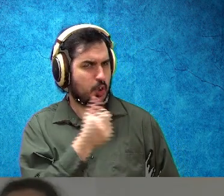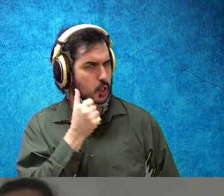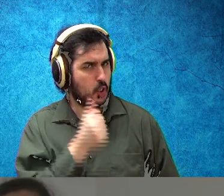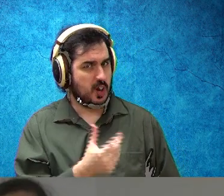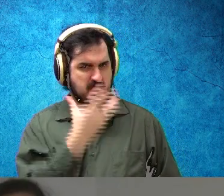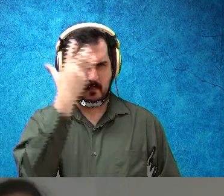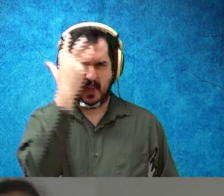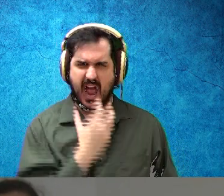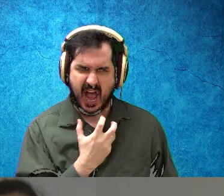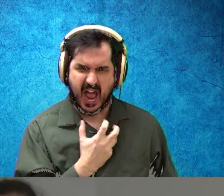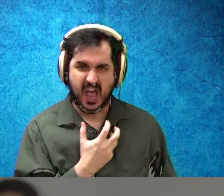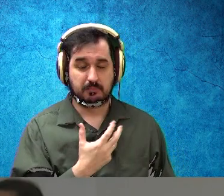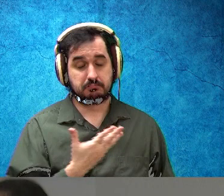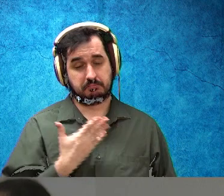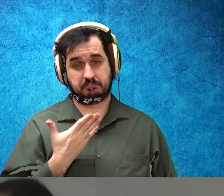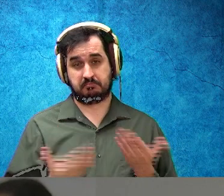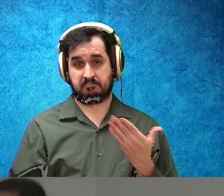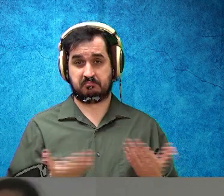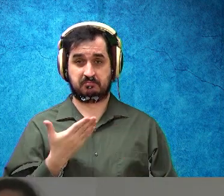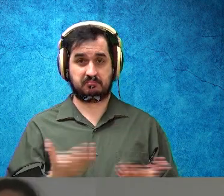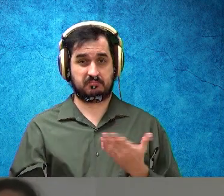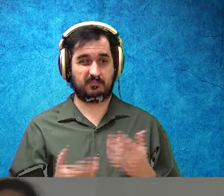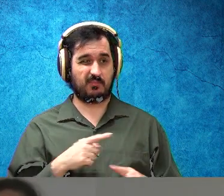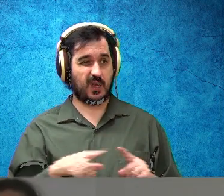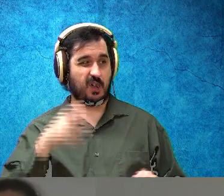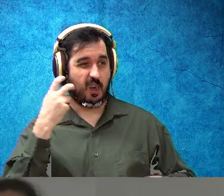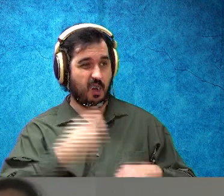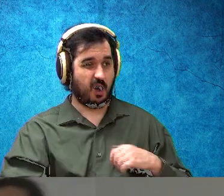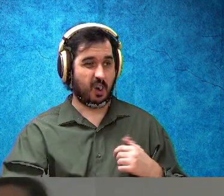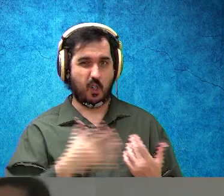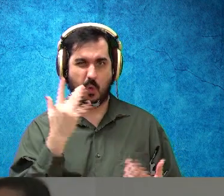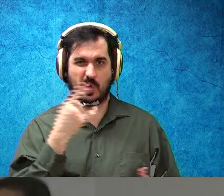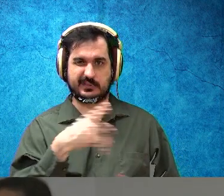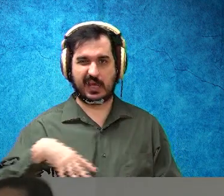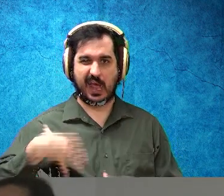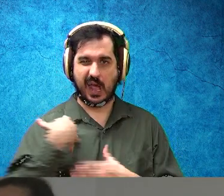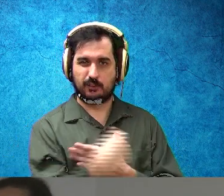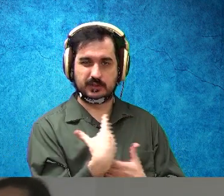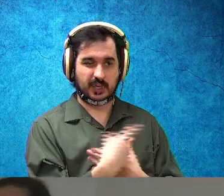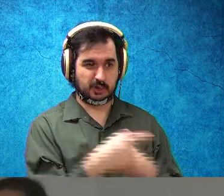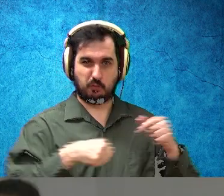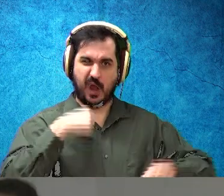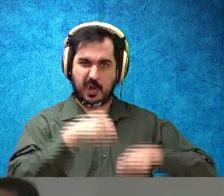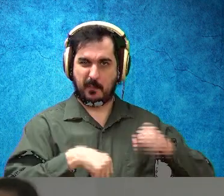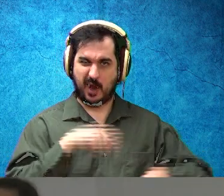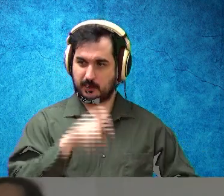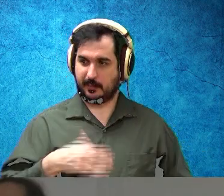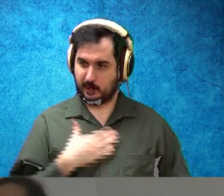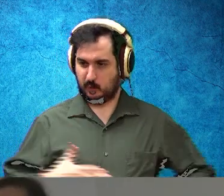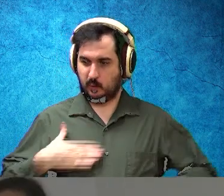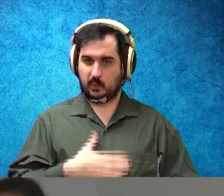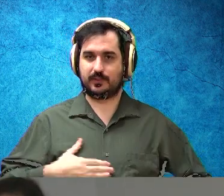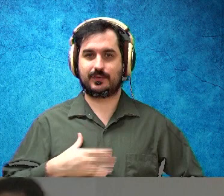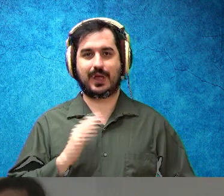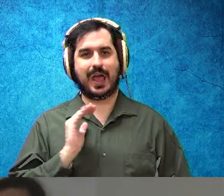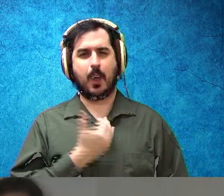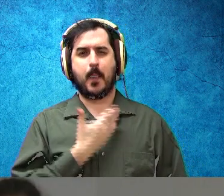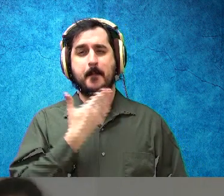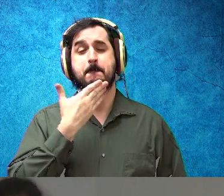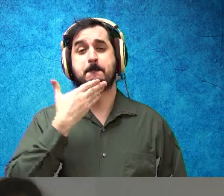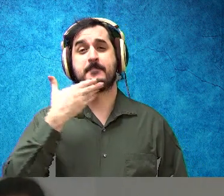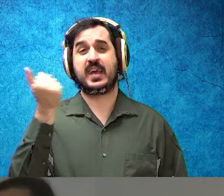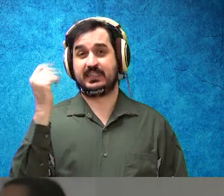Maybe, but it's really hard. Why would she be mad? She's outside, she's riding her bike. So our logical inference, our best guess,